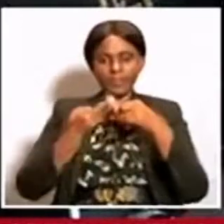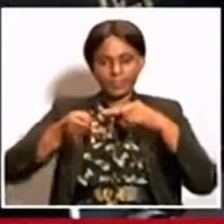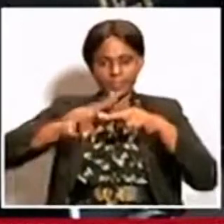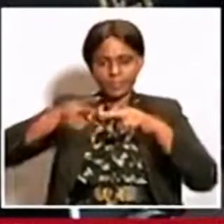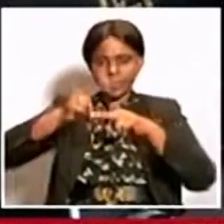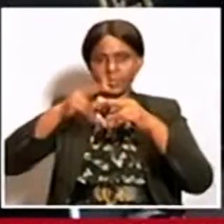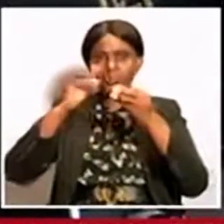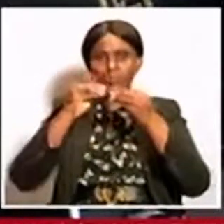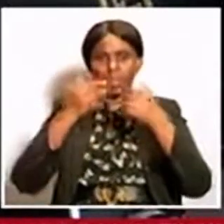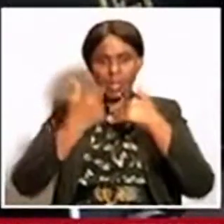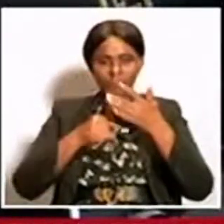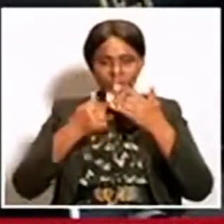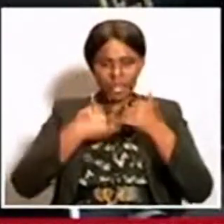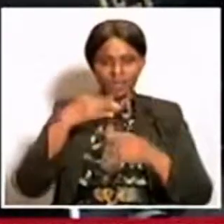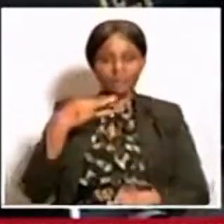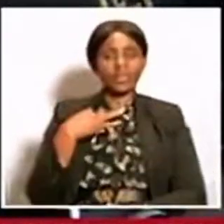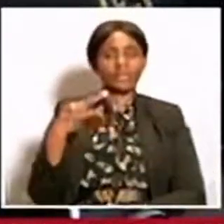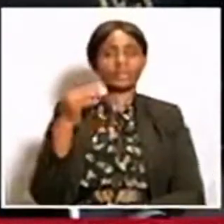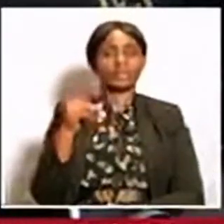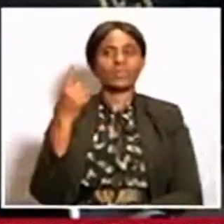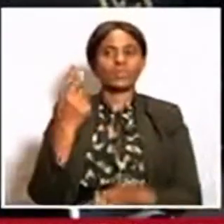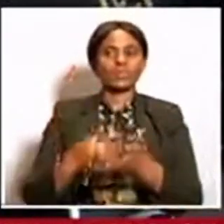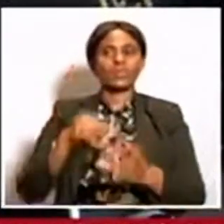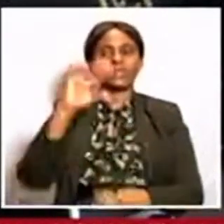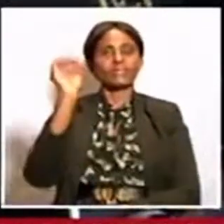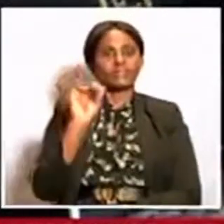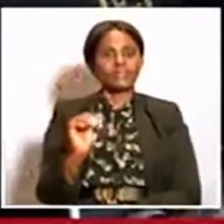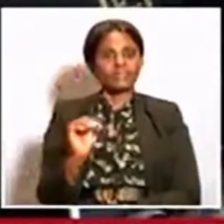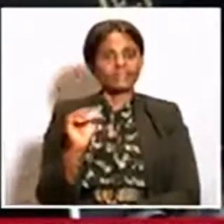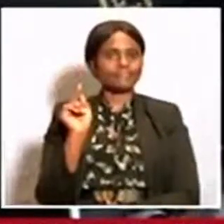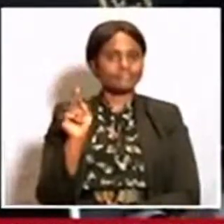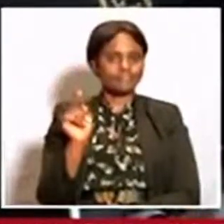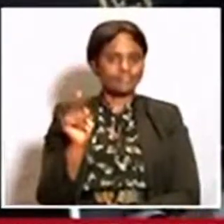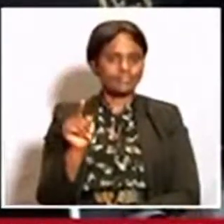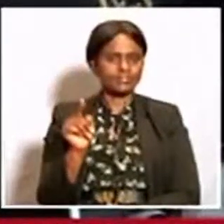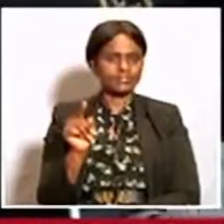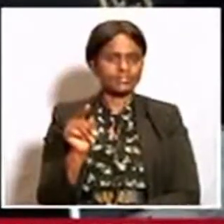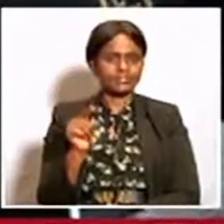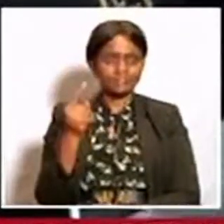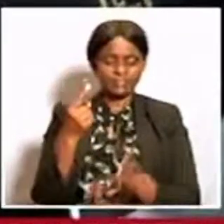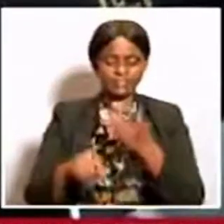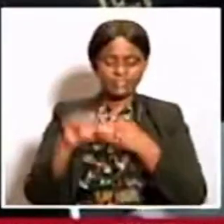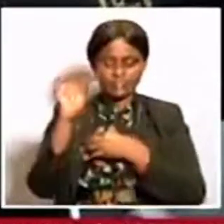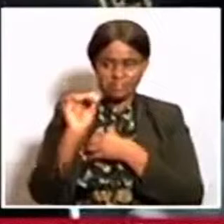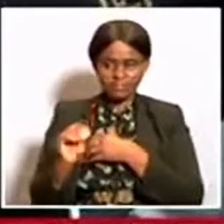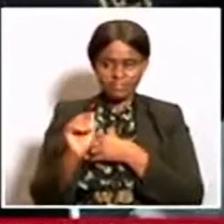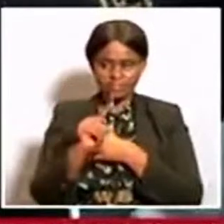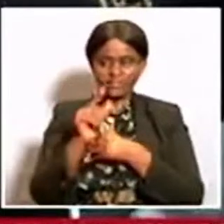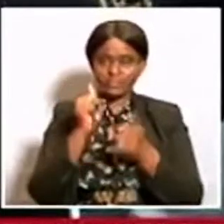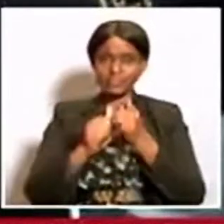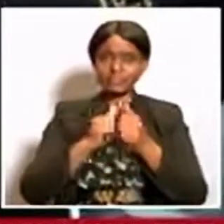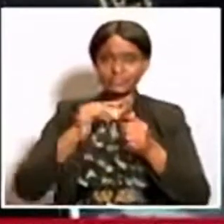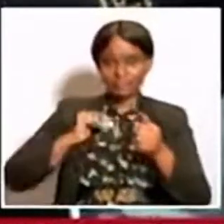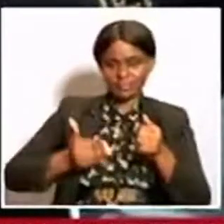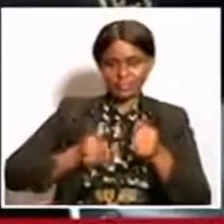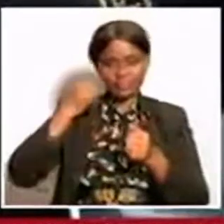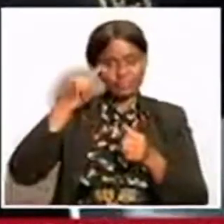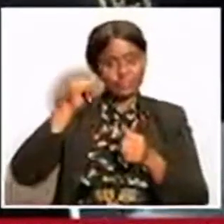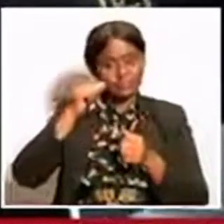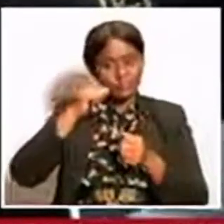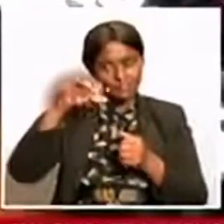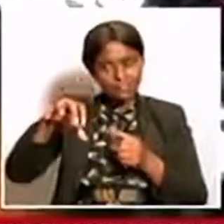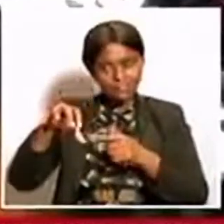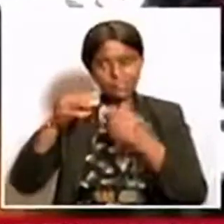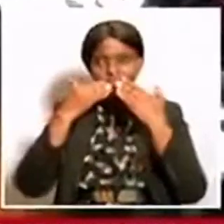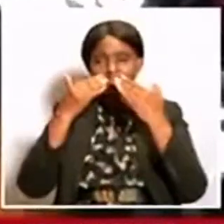in terms of application, what percentage is that is female or the girl child? Thank you,